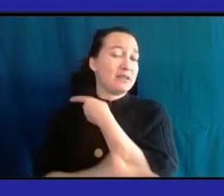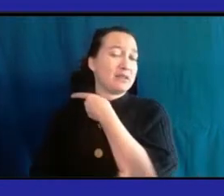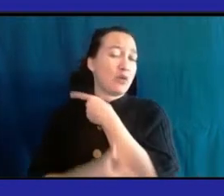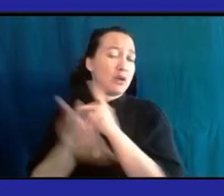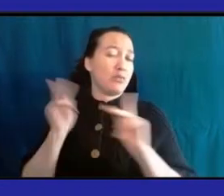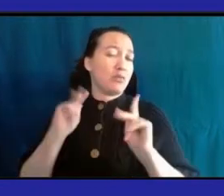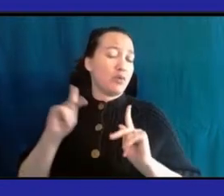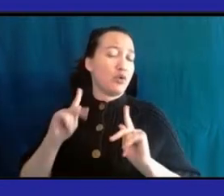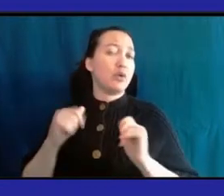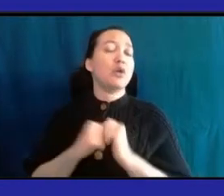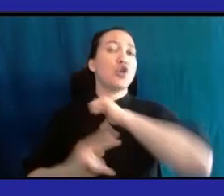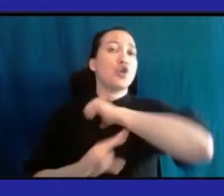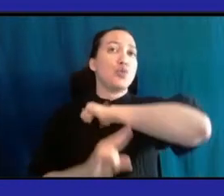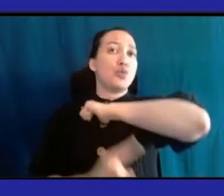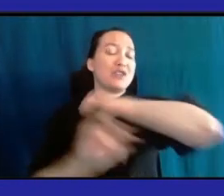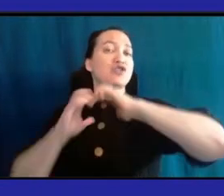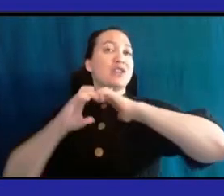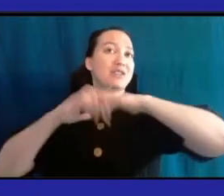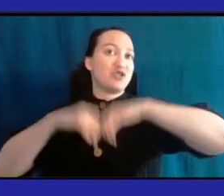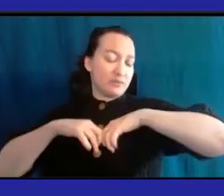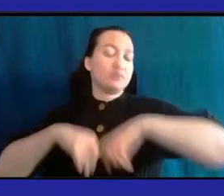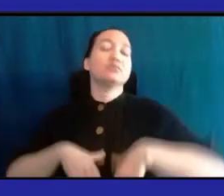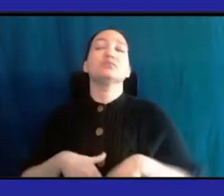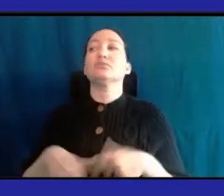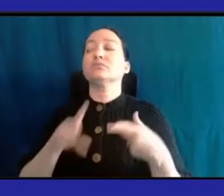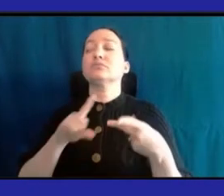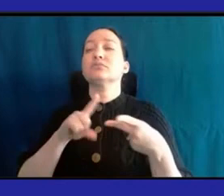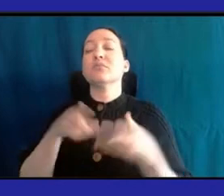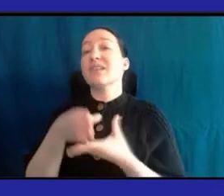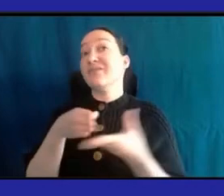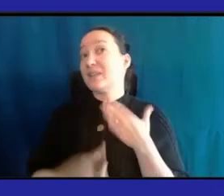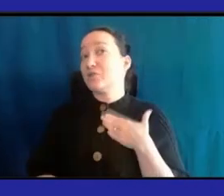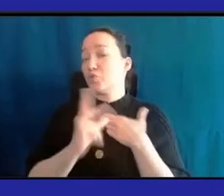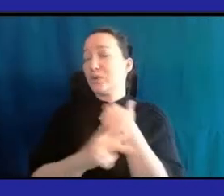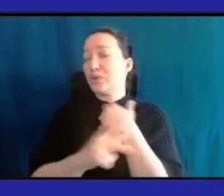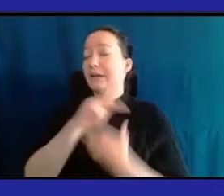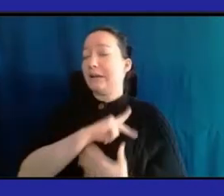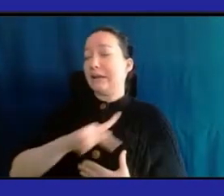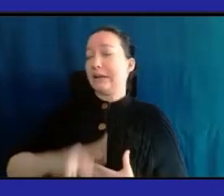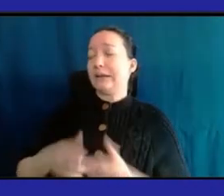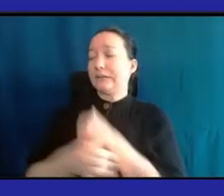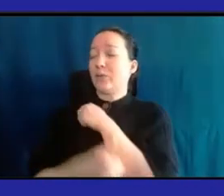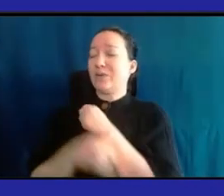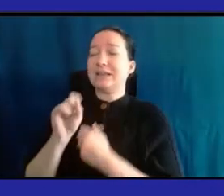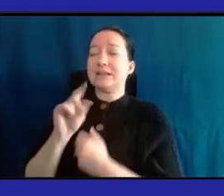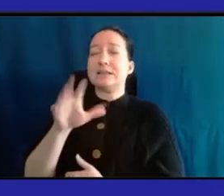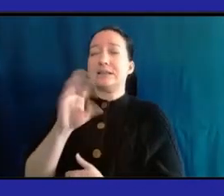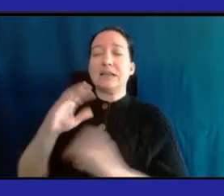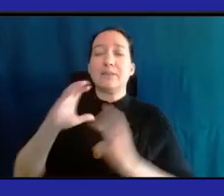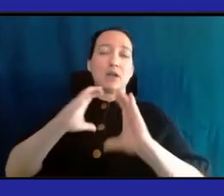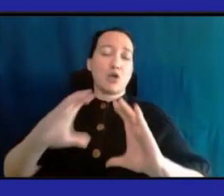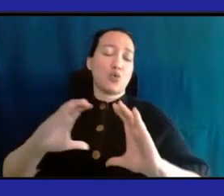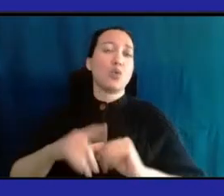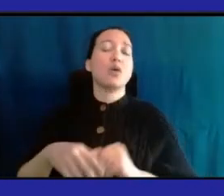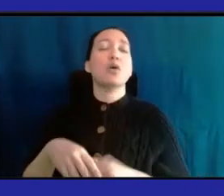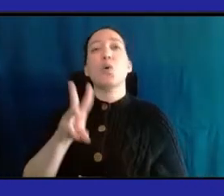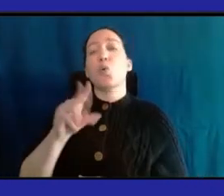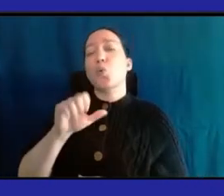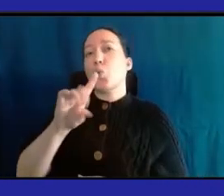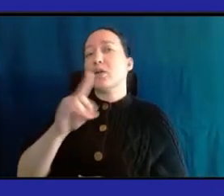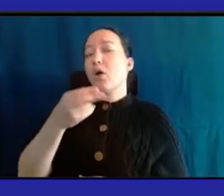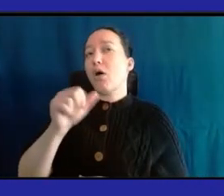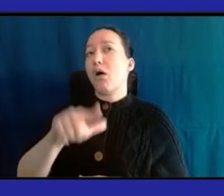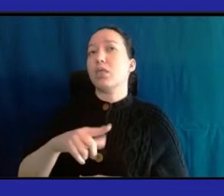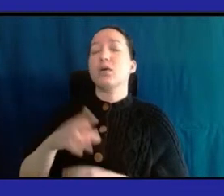Bridge demolition, phase two of Kings County Steam Tunnel, the Woodhull Boiler Plant upgrade, and the